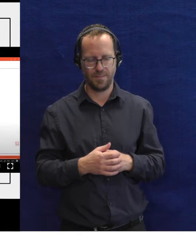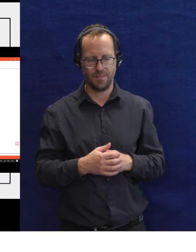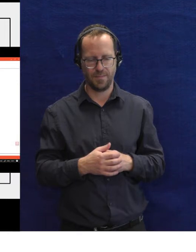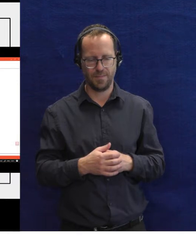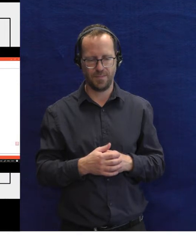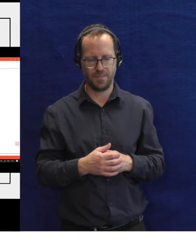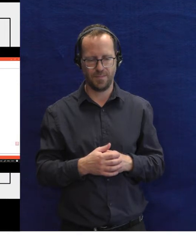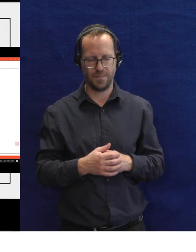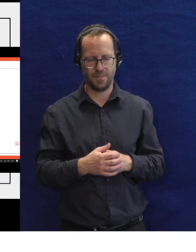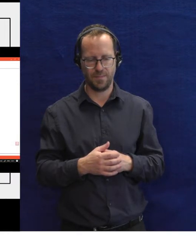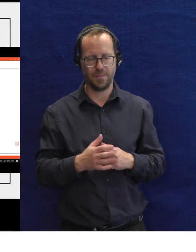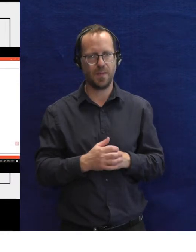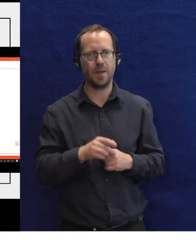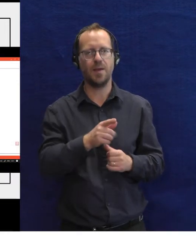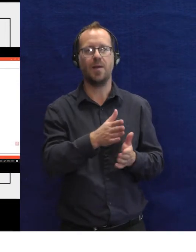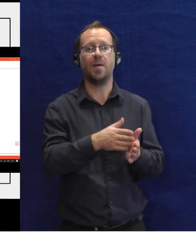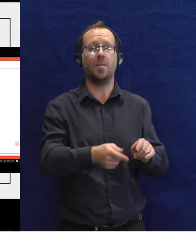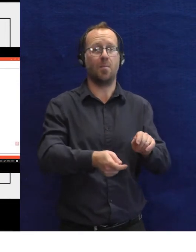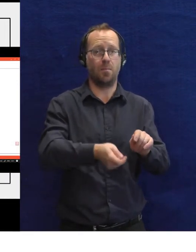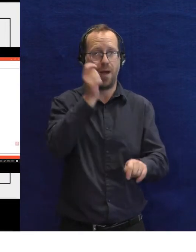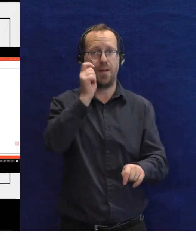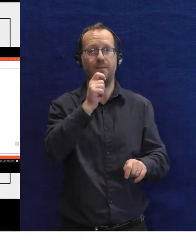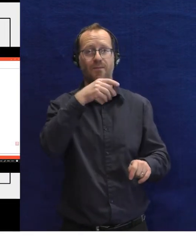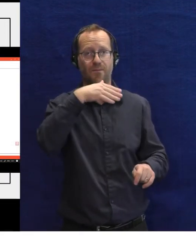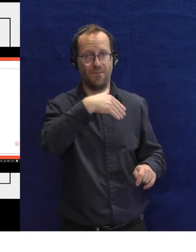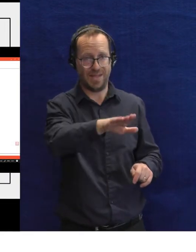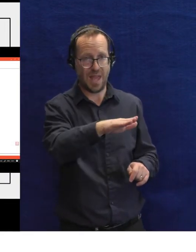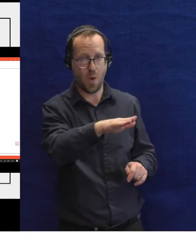go in your video, you just start your video, you watch it,